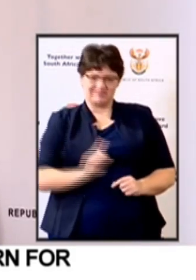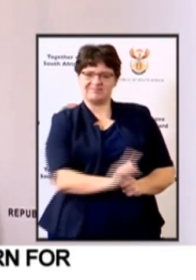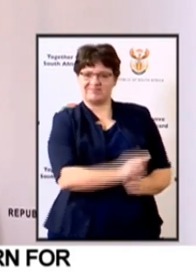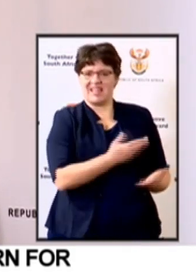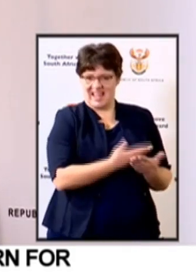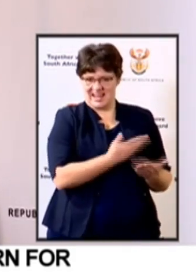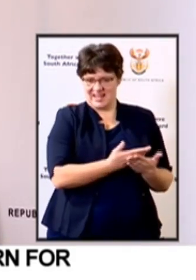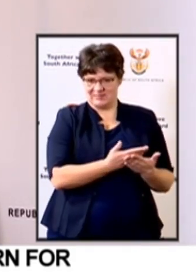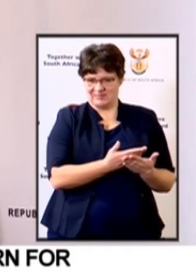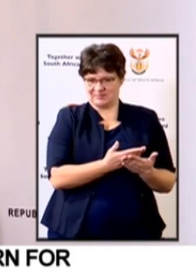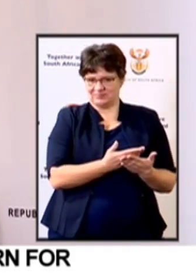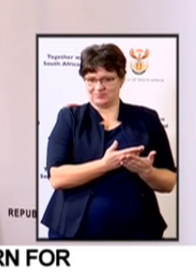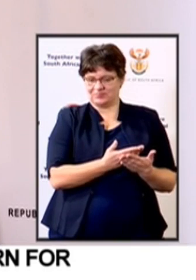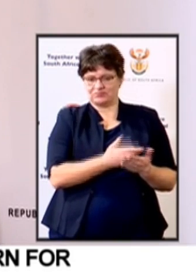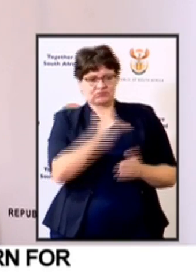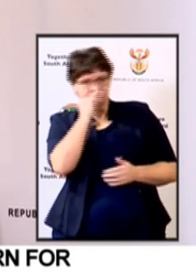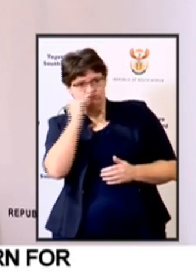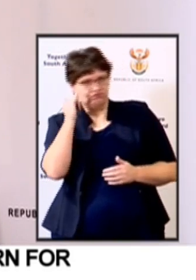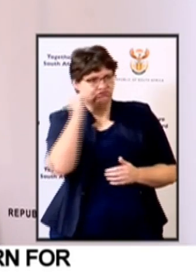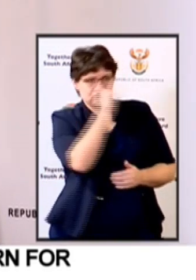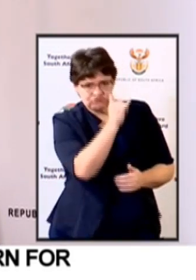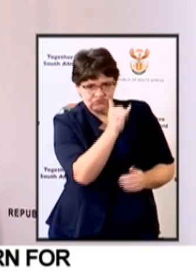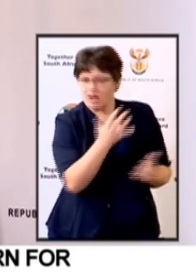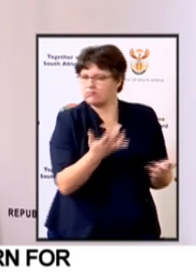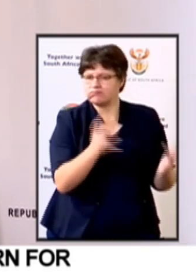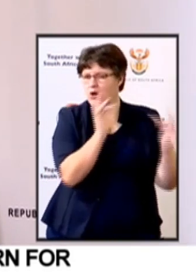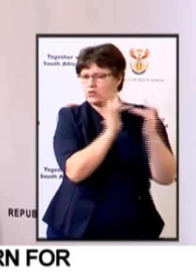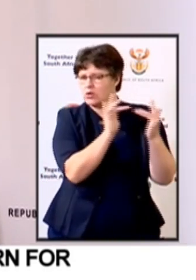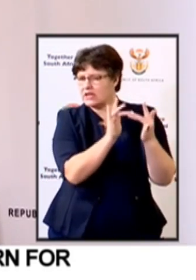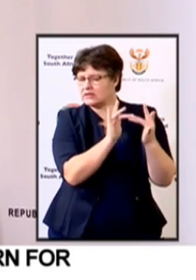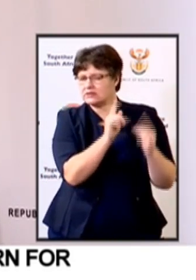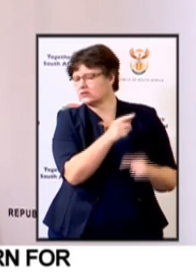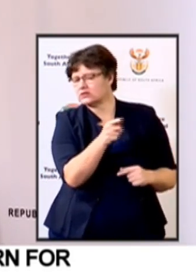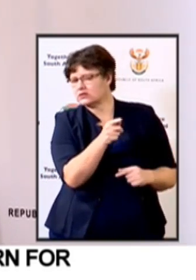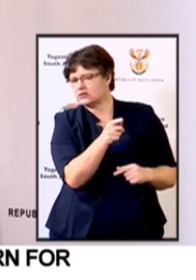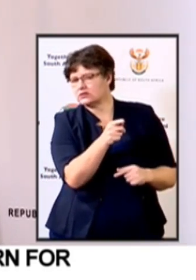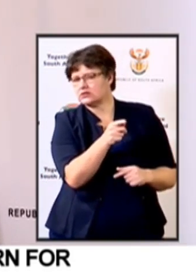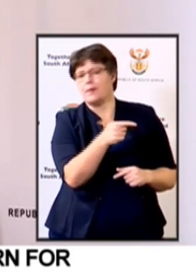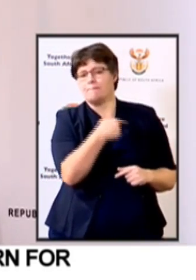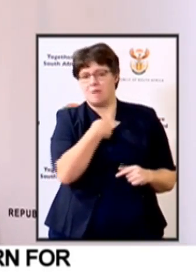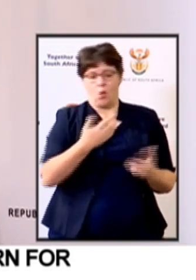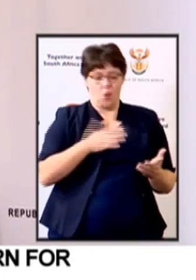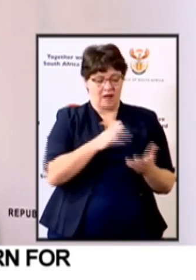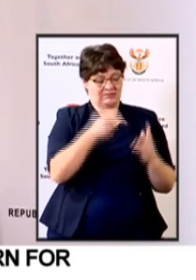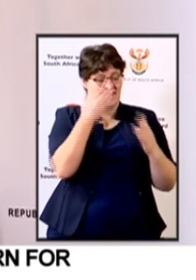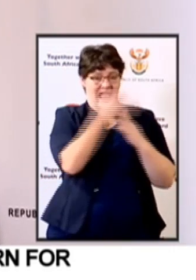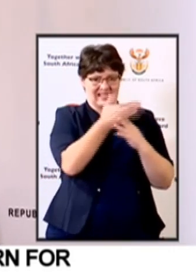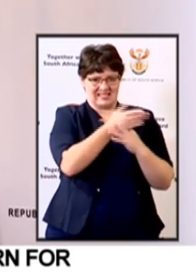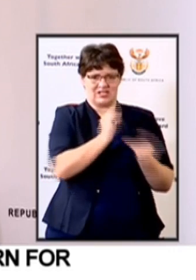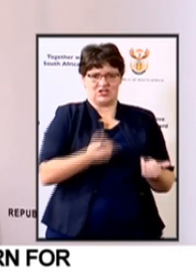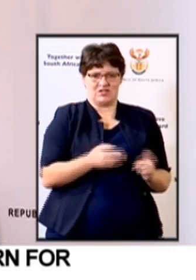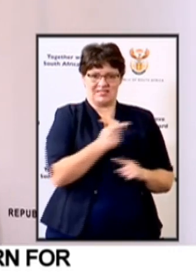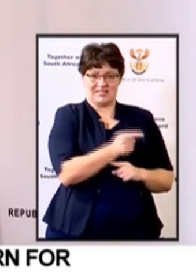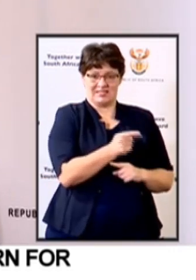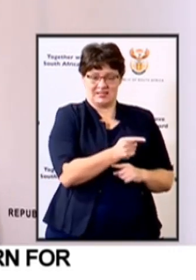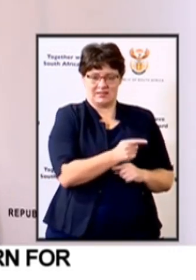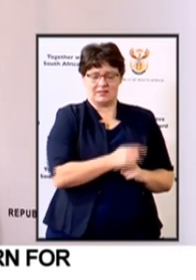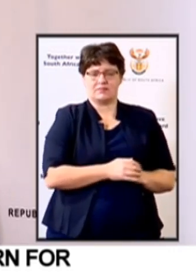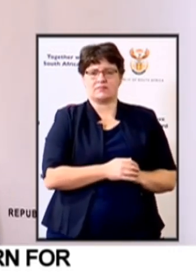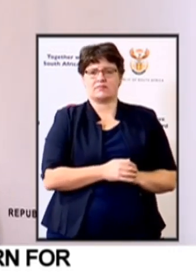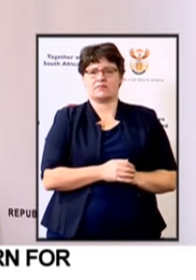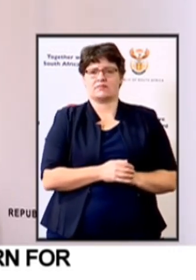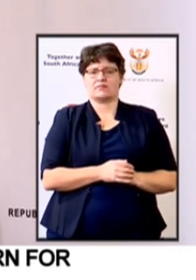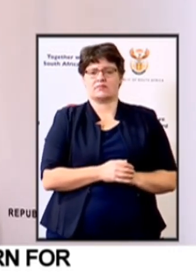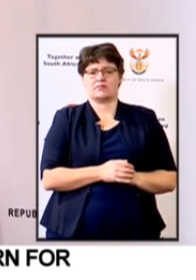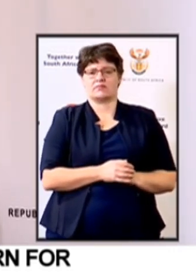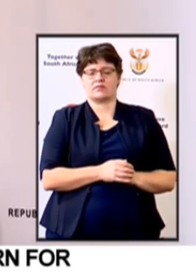me get in contact with government and check how I can get access to this particular service. Then you